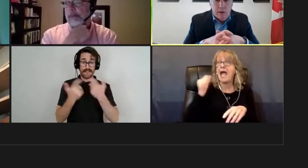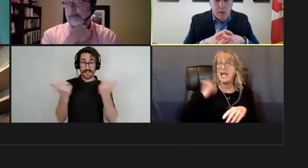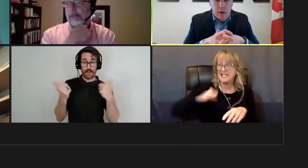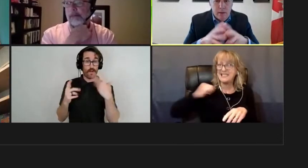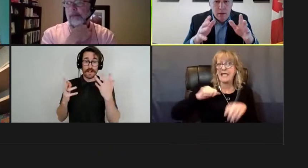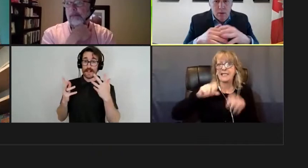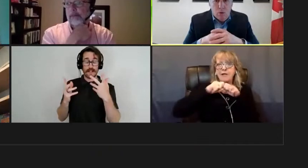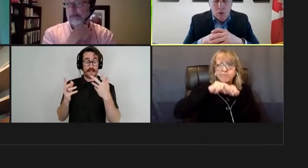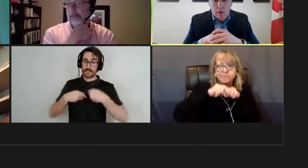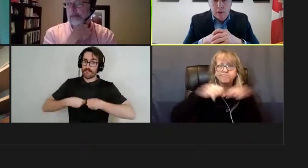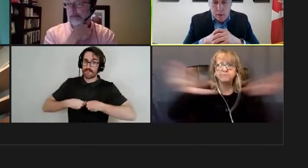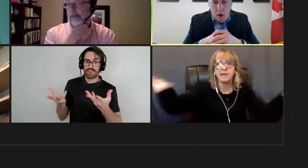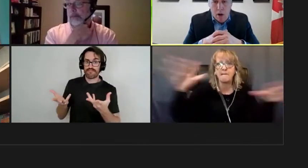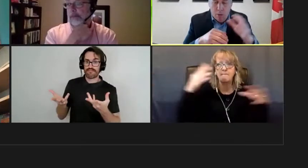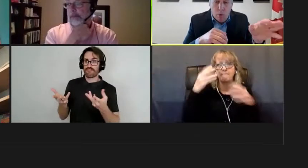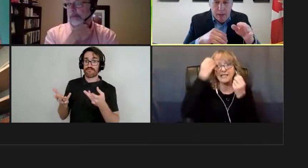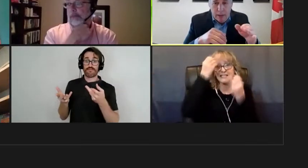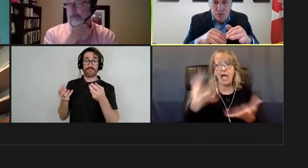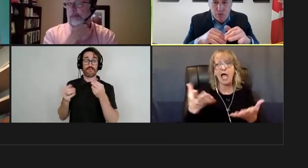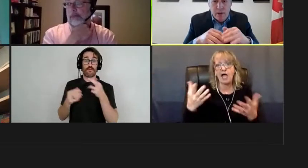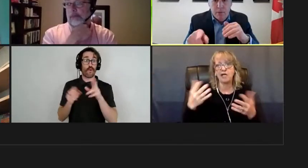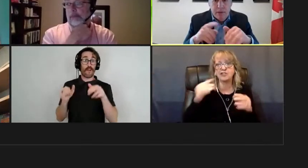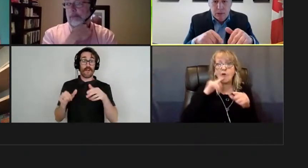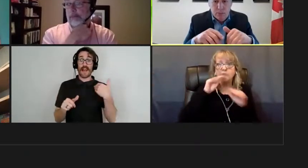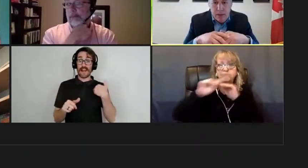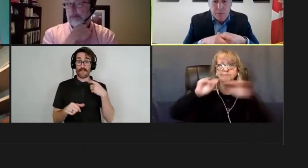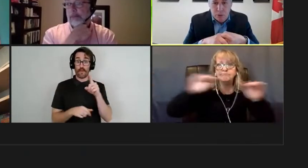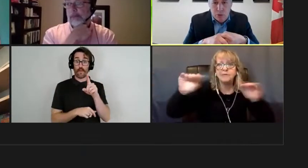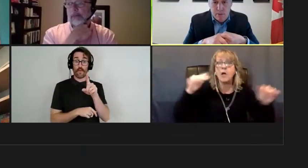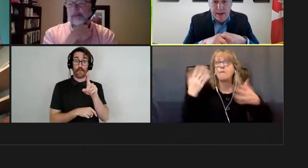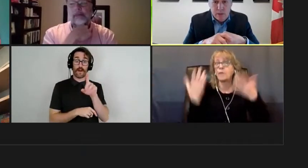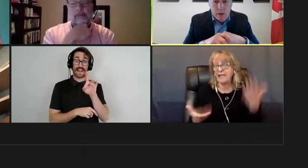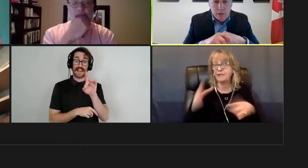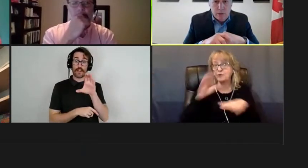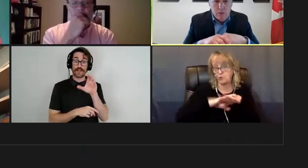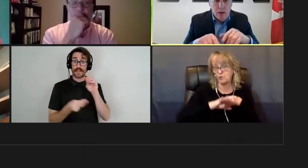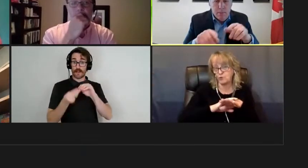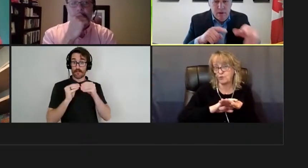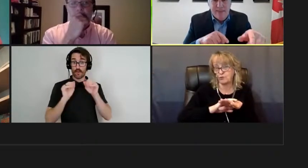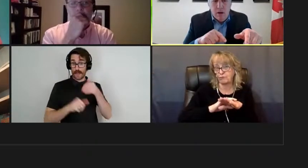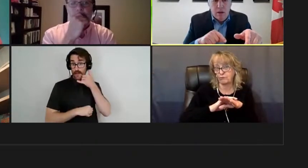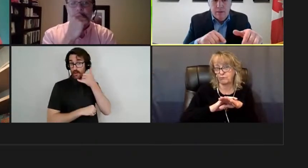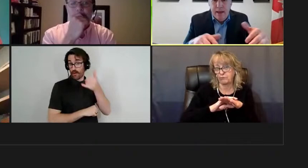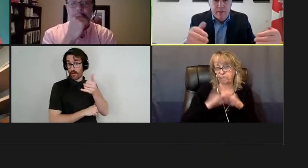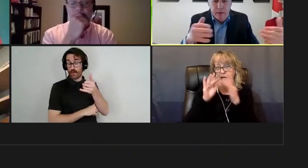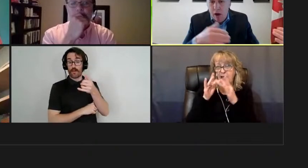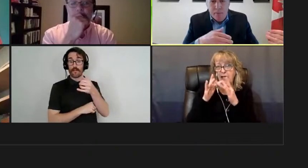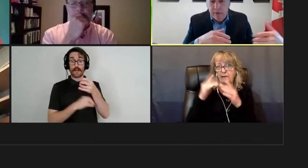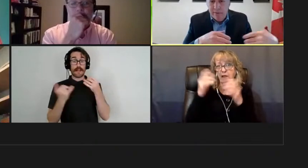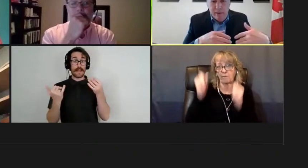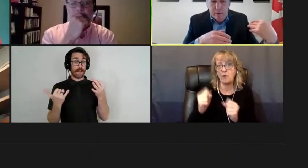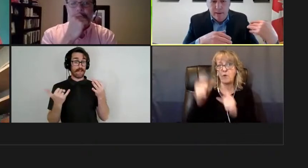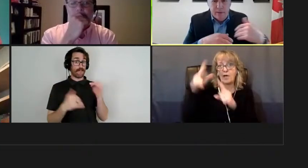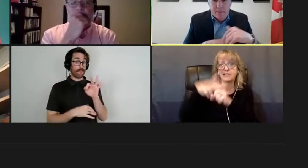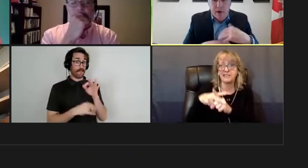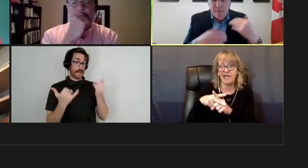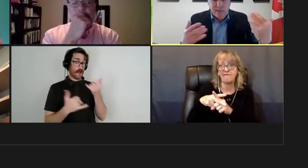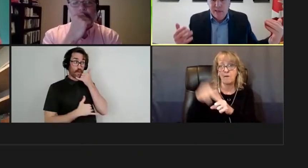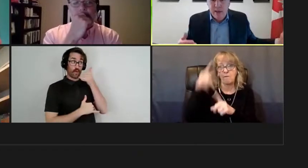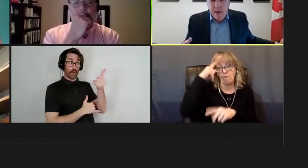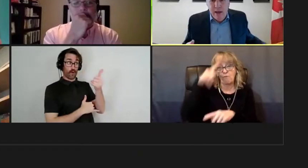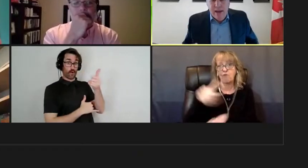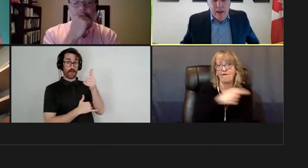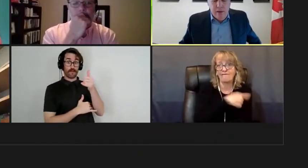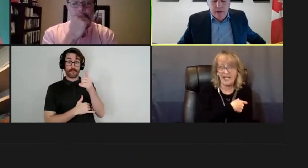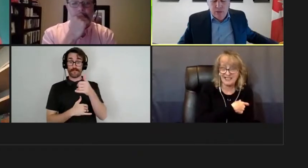go online or can call the 1-800 number, because they'll be able to do that as well too. But if they called it now, the operator at the other end of the province will